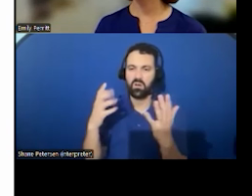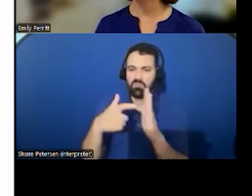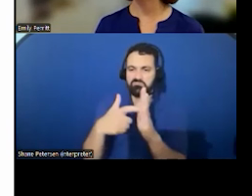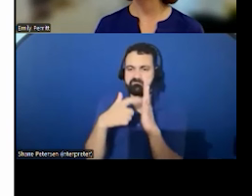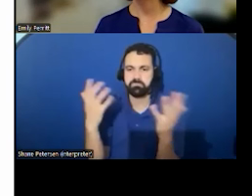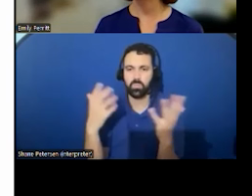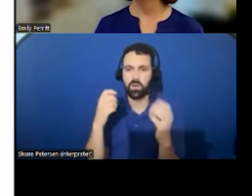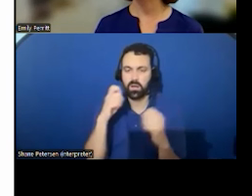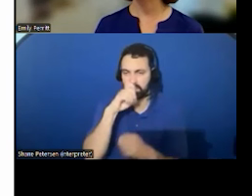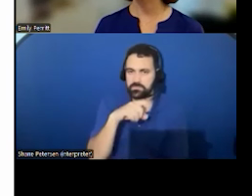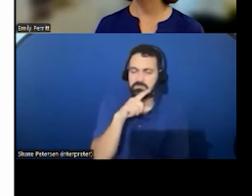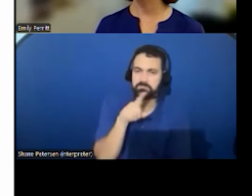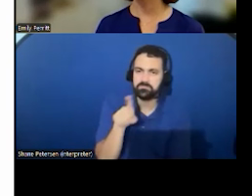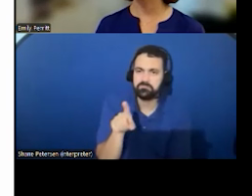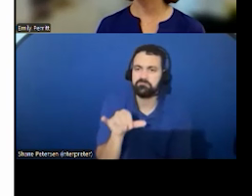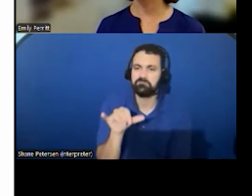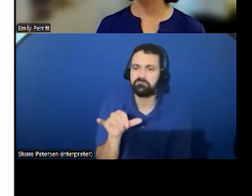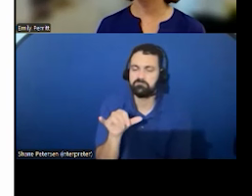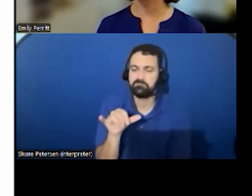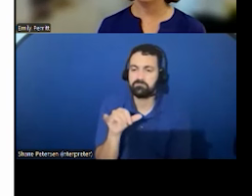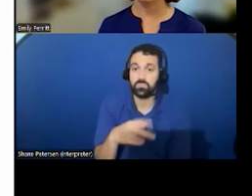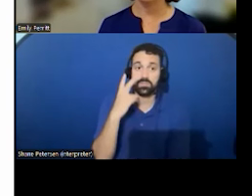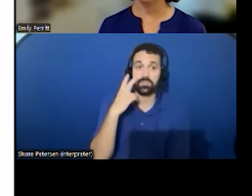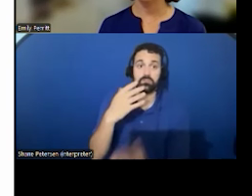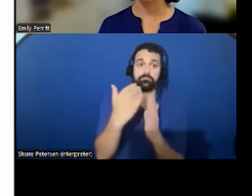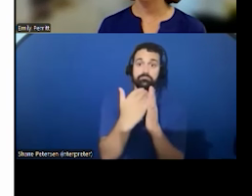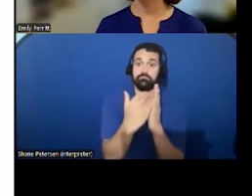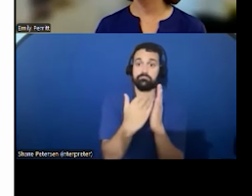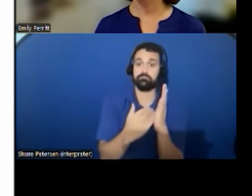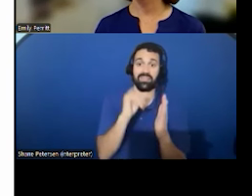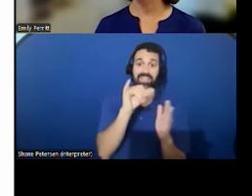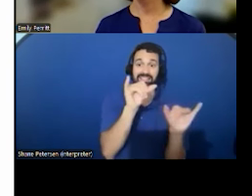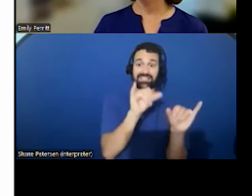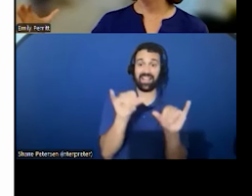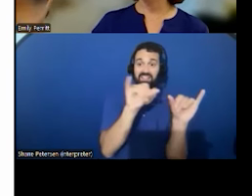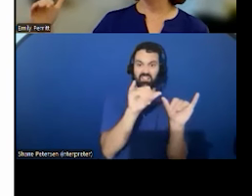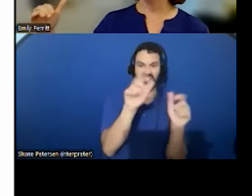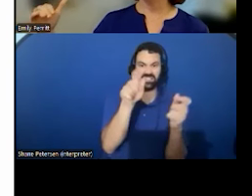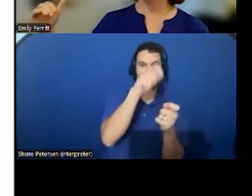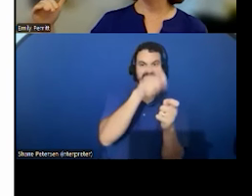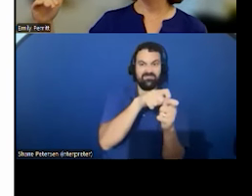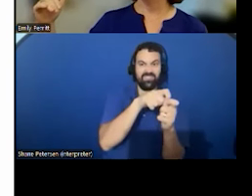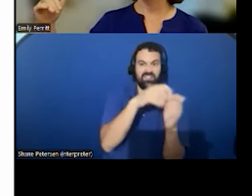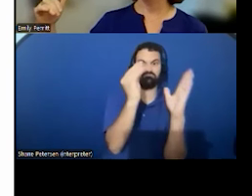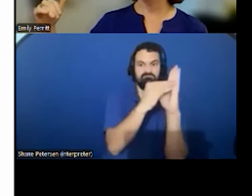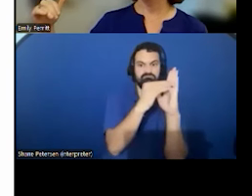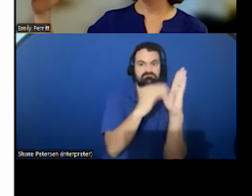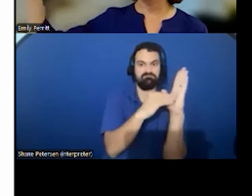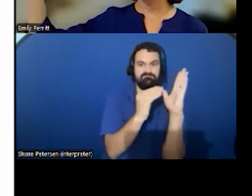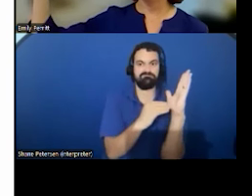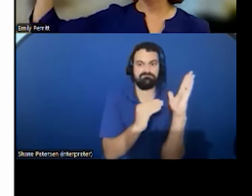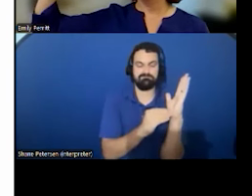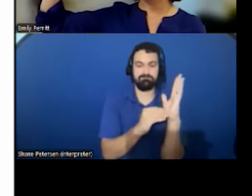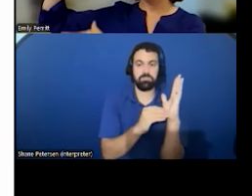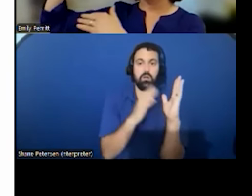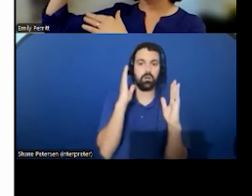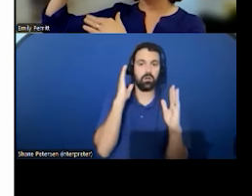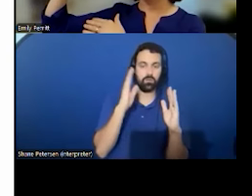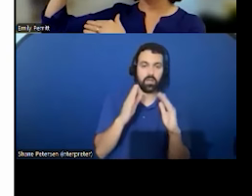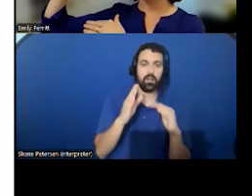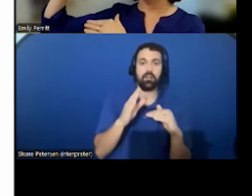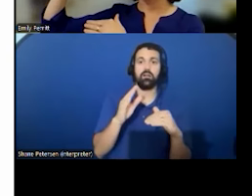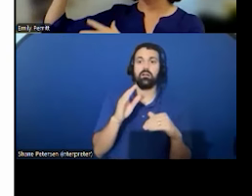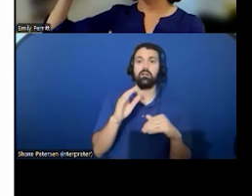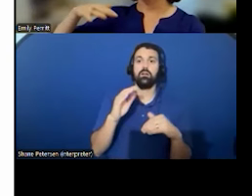that they list the specific standard. And generally, these are going to be divided with level A